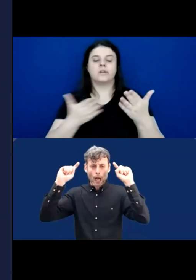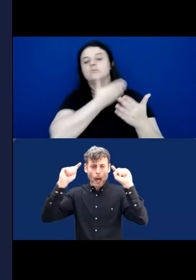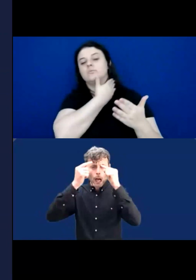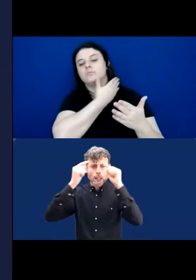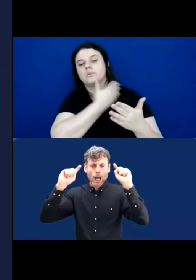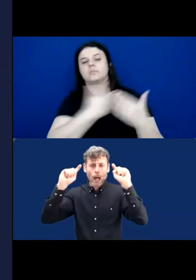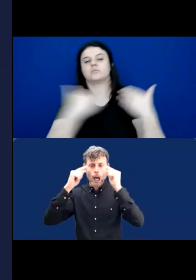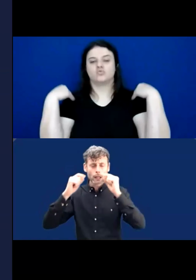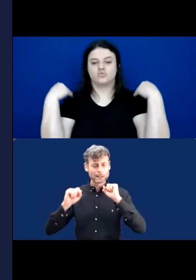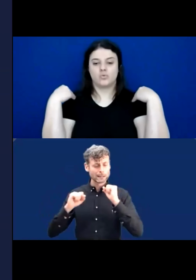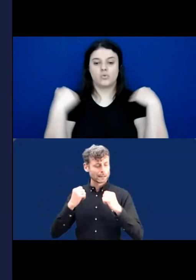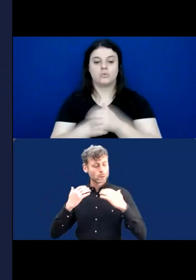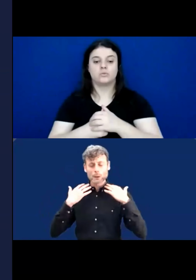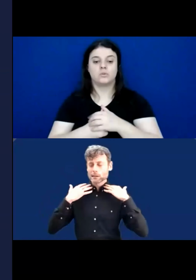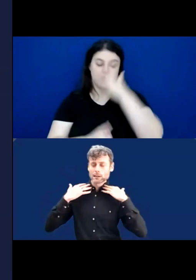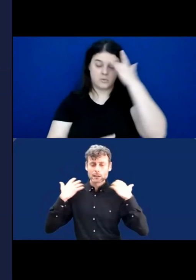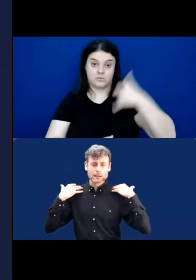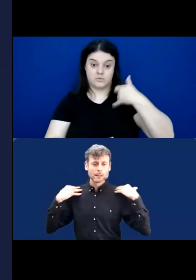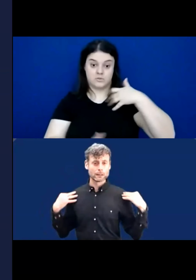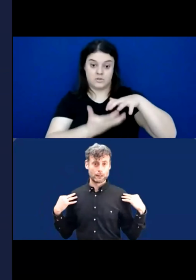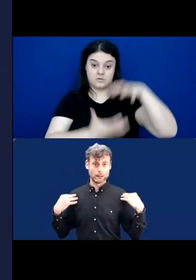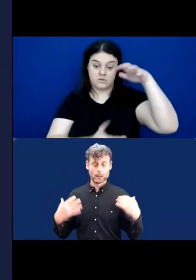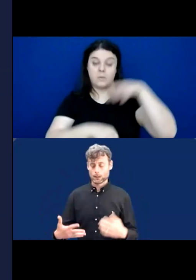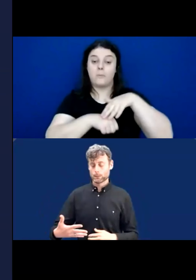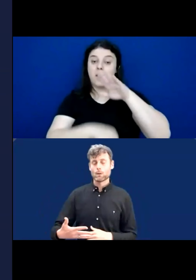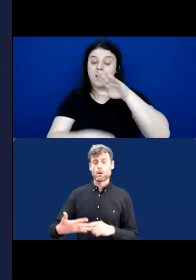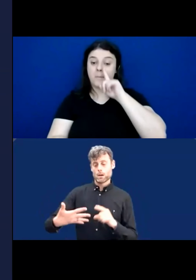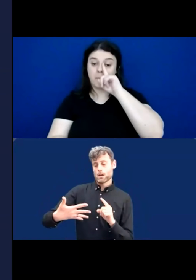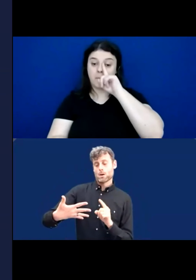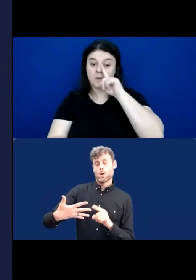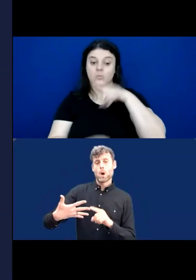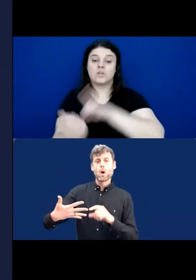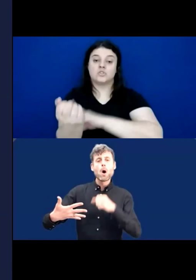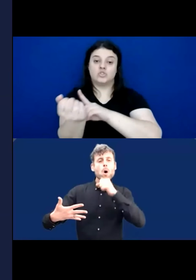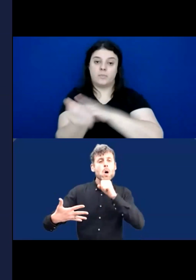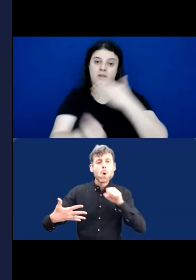and older participants had a higher risk for diabetes.